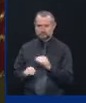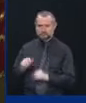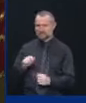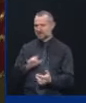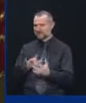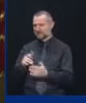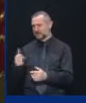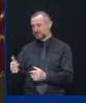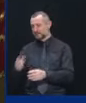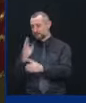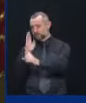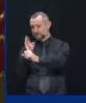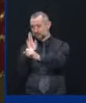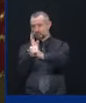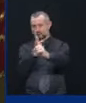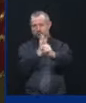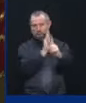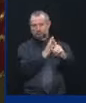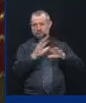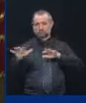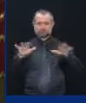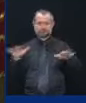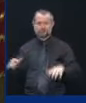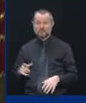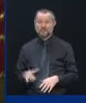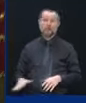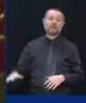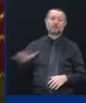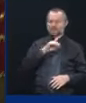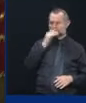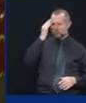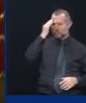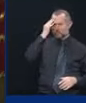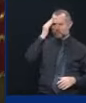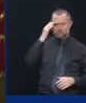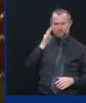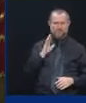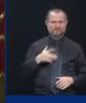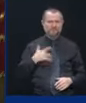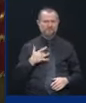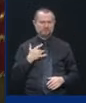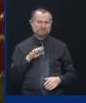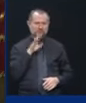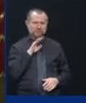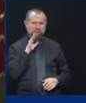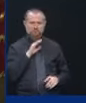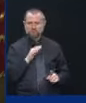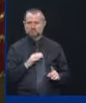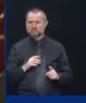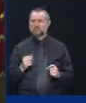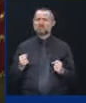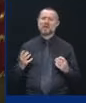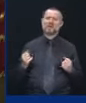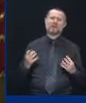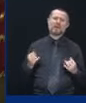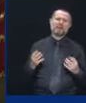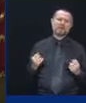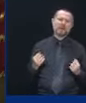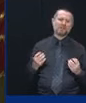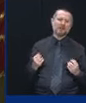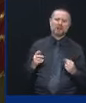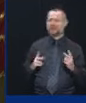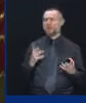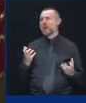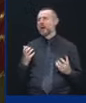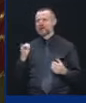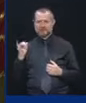well. But everybody should go into this with their eyes wide open. It's going to be frustrating. It is going to be a crush. There are going to be problems. It is not going to be perfect,